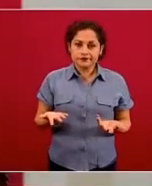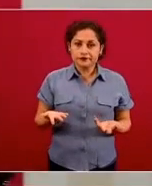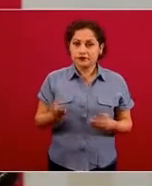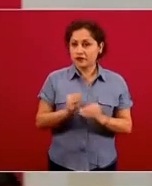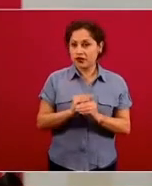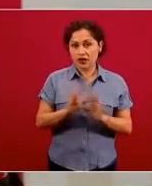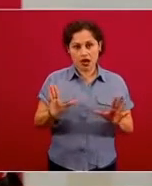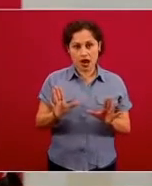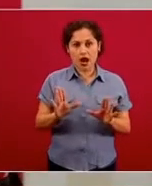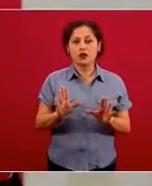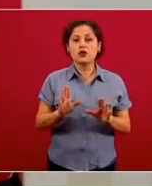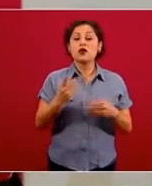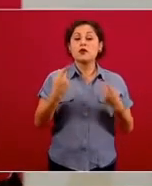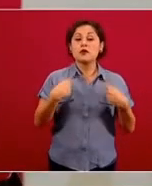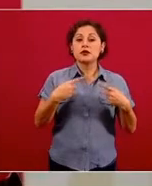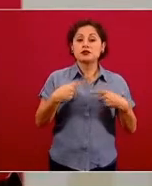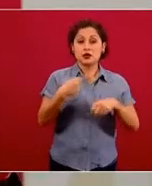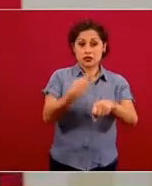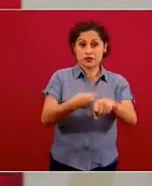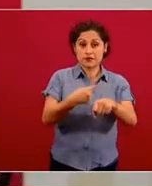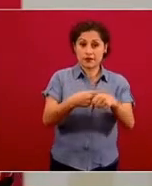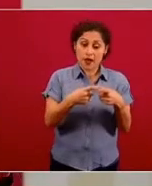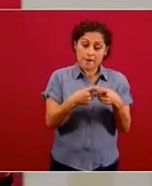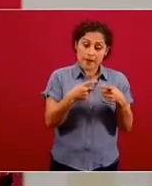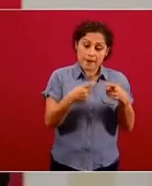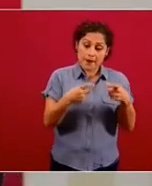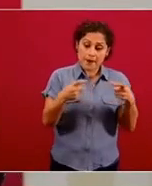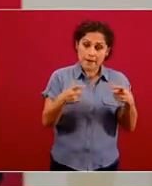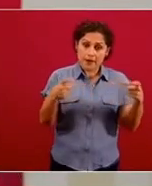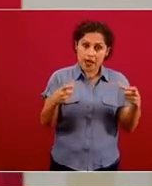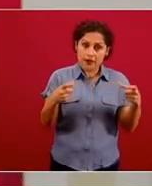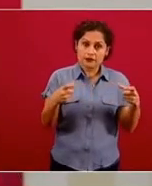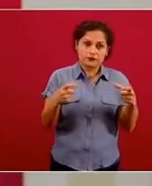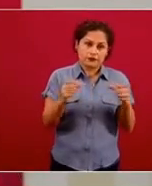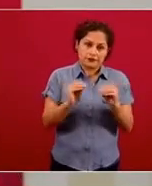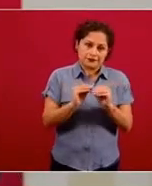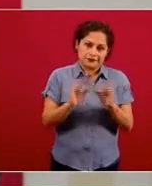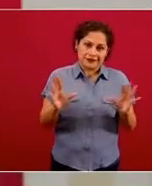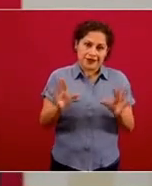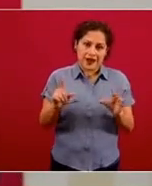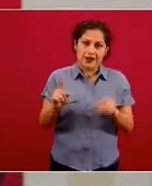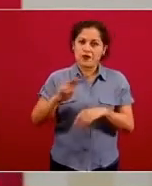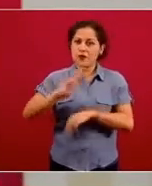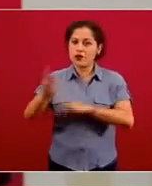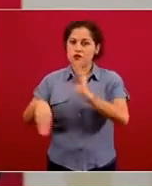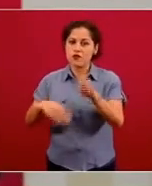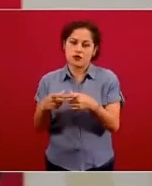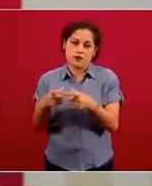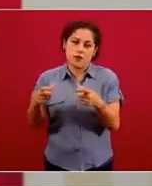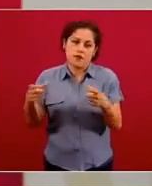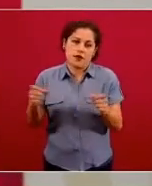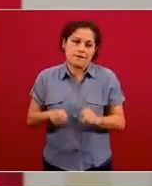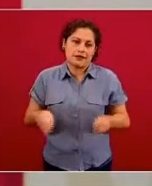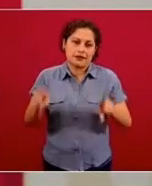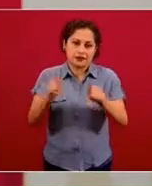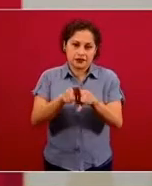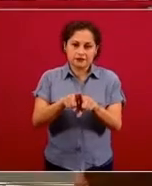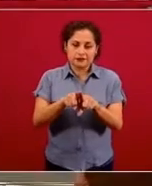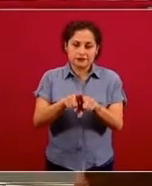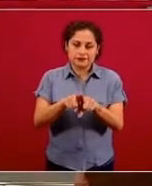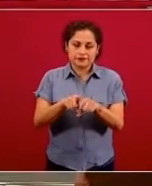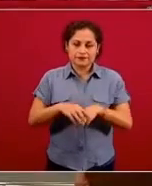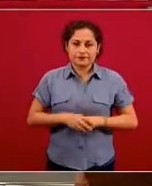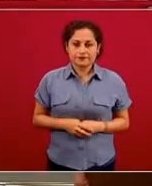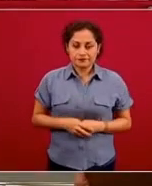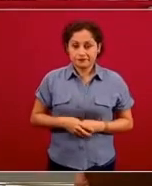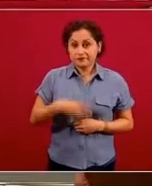well, in proportion to the number of cases, well, probably the number of people who die are going to increase. That's normal.